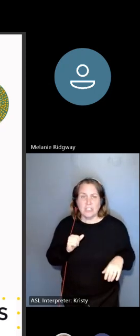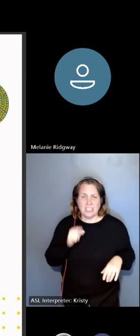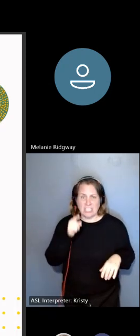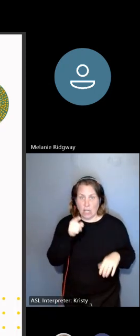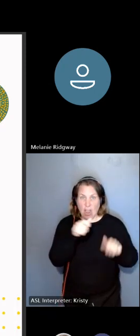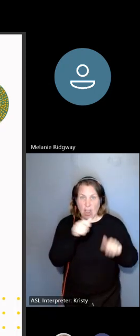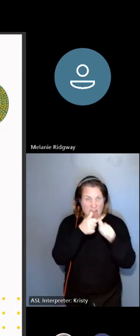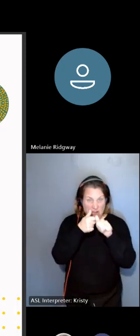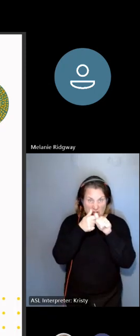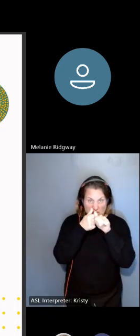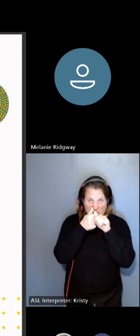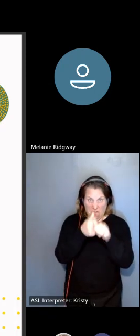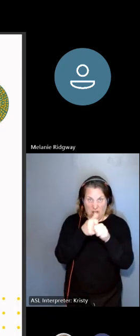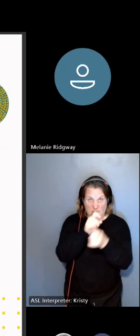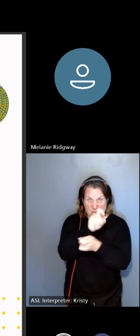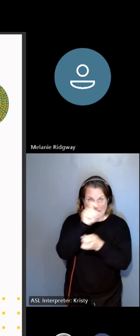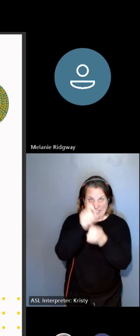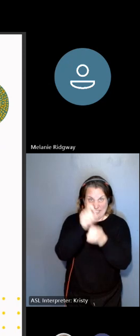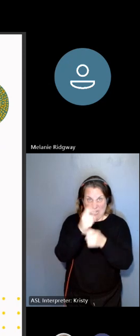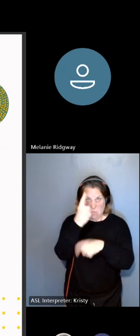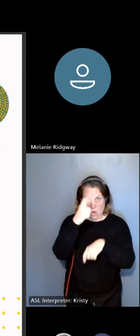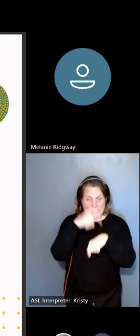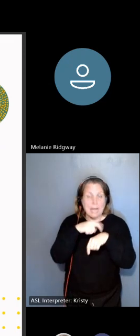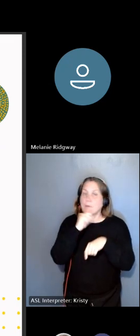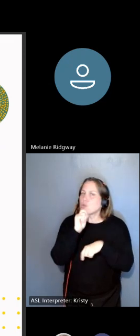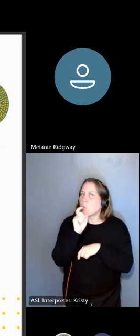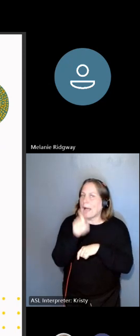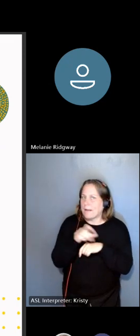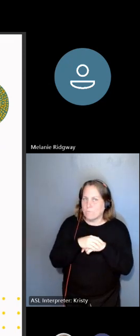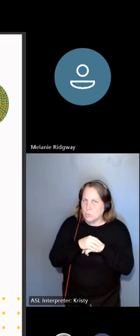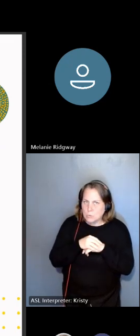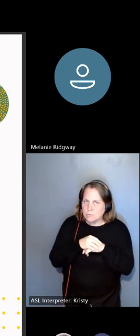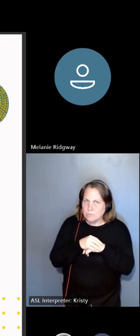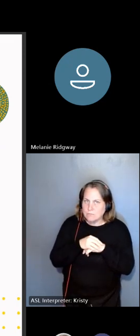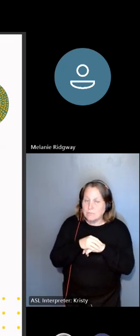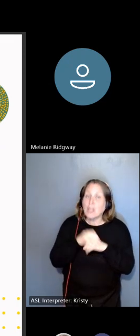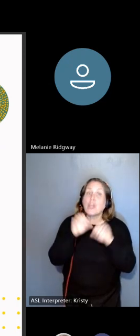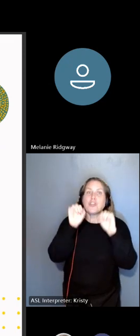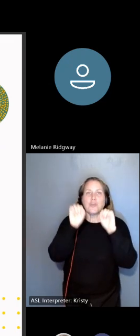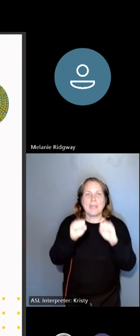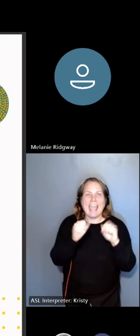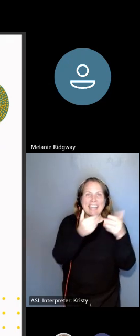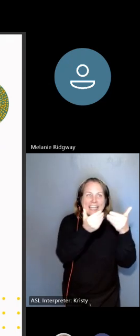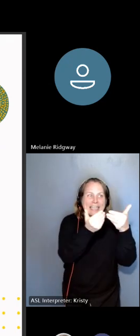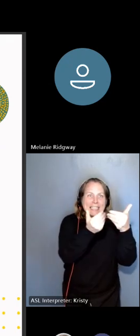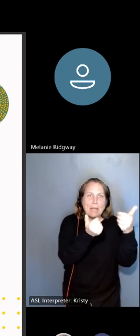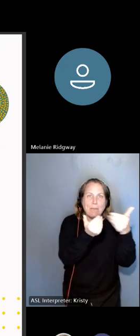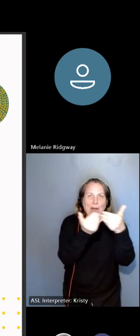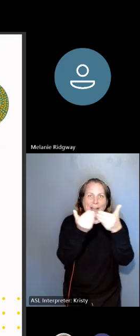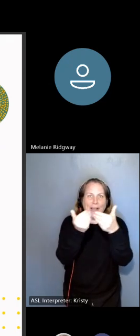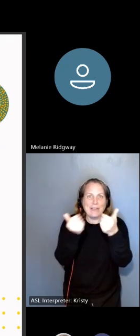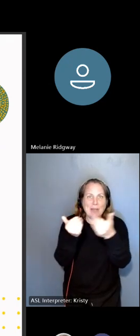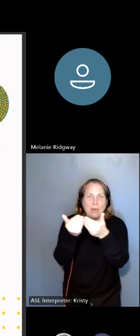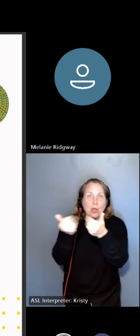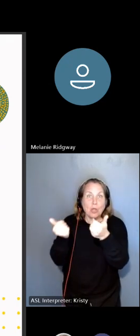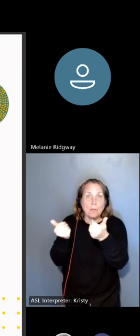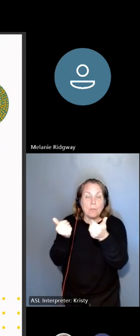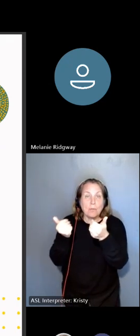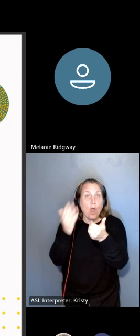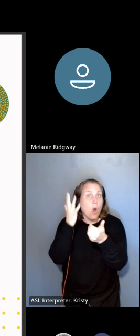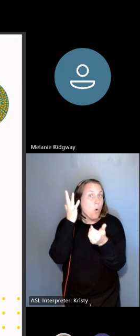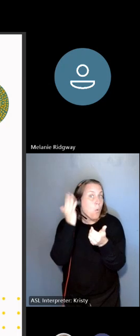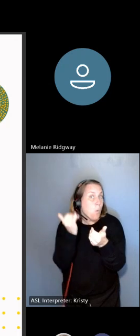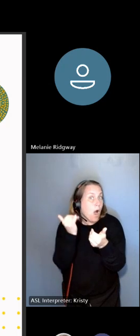script all at once. You can break it up. The employer may want to ask